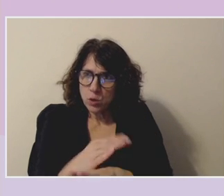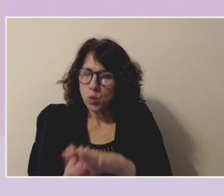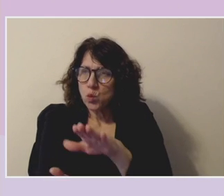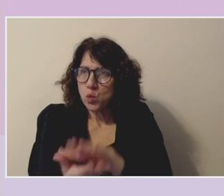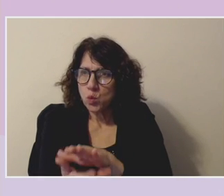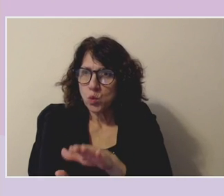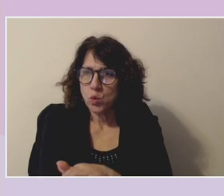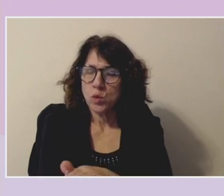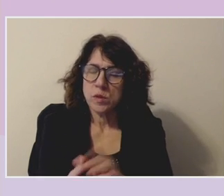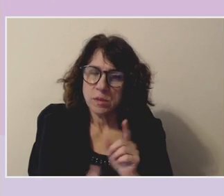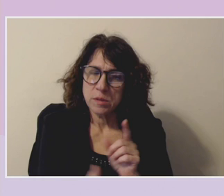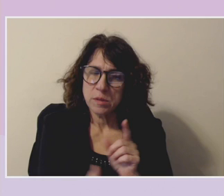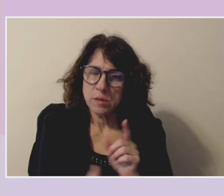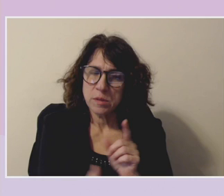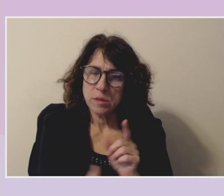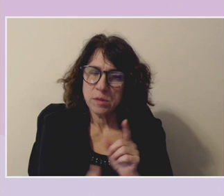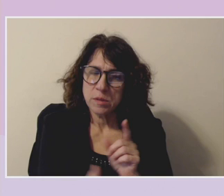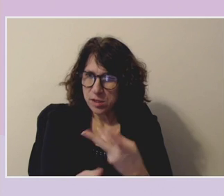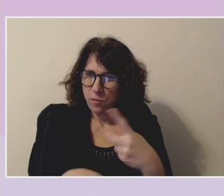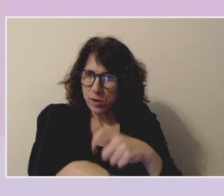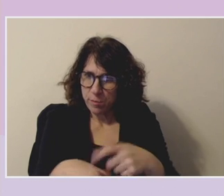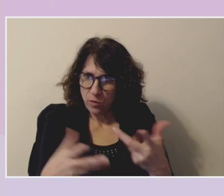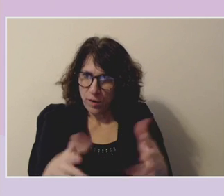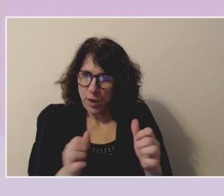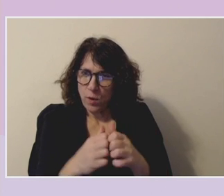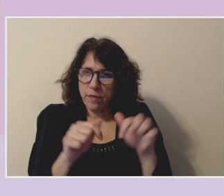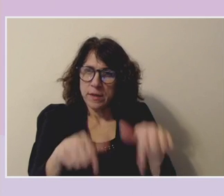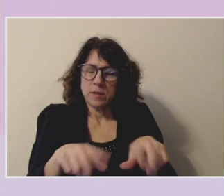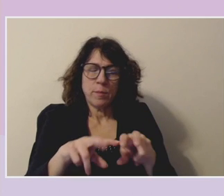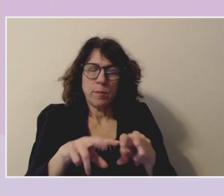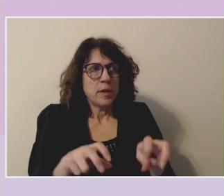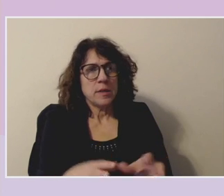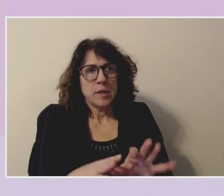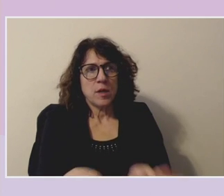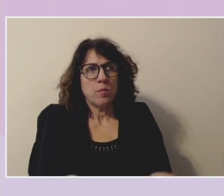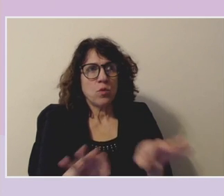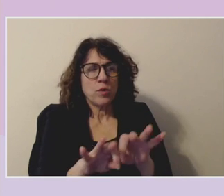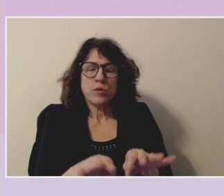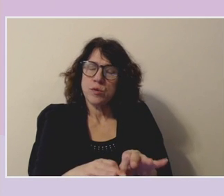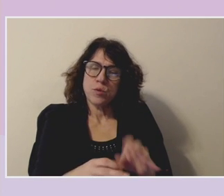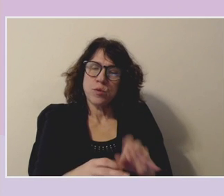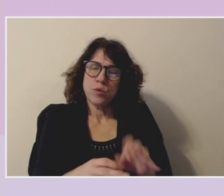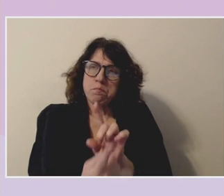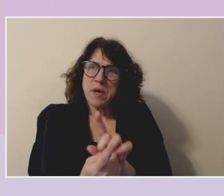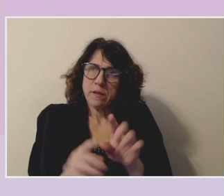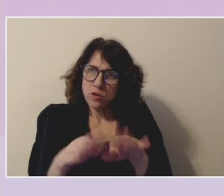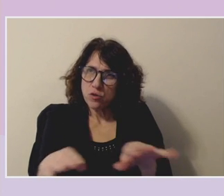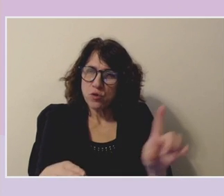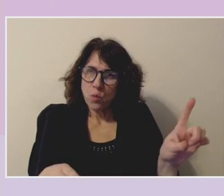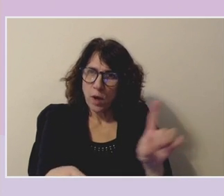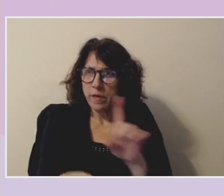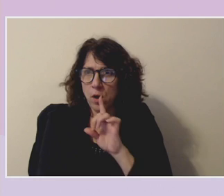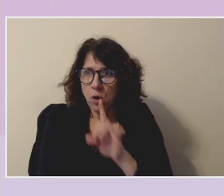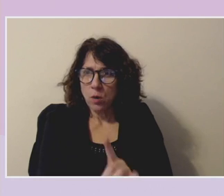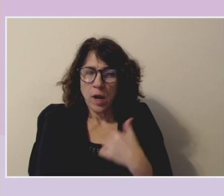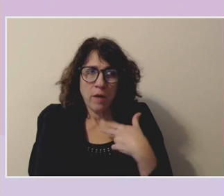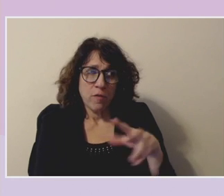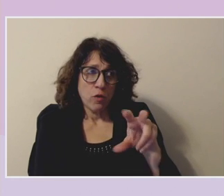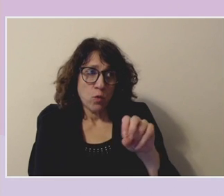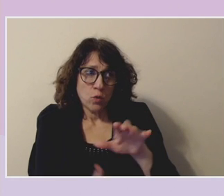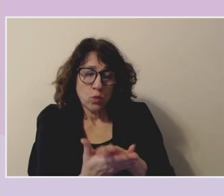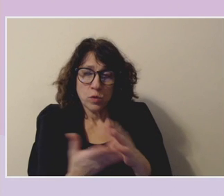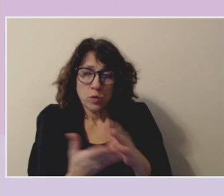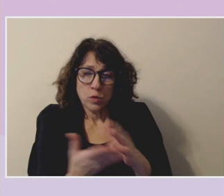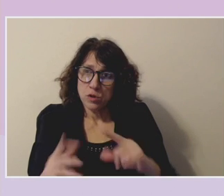couple times in the panel already about how important it is to meet the kids where they're at. So we have 30 schools now. It started with our